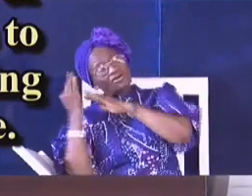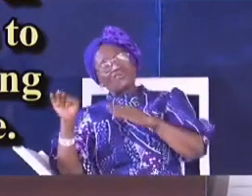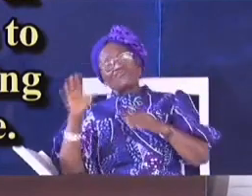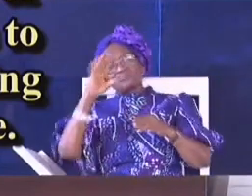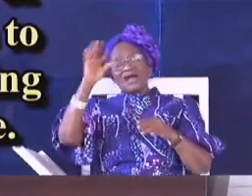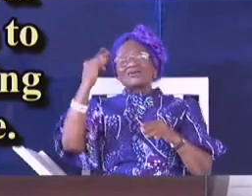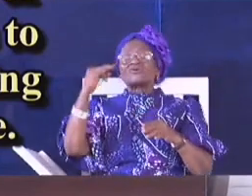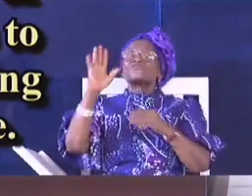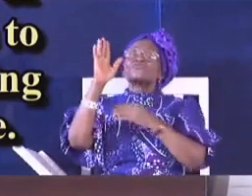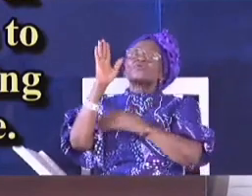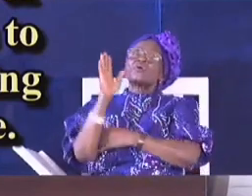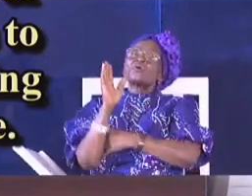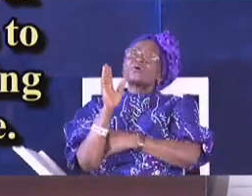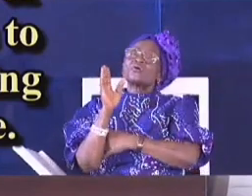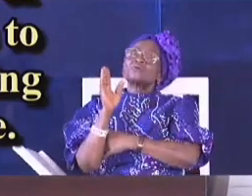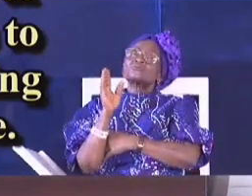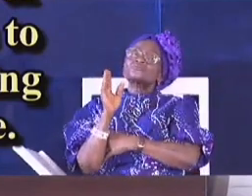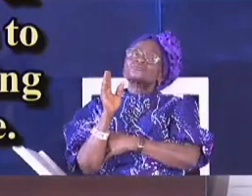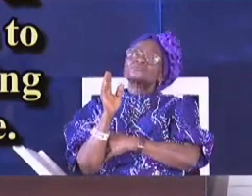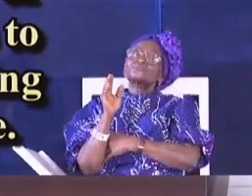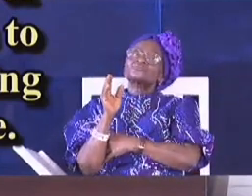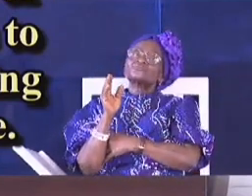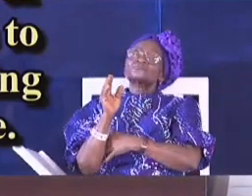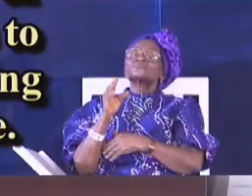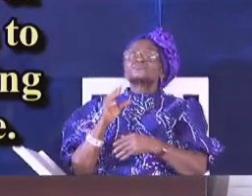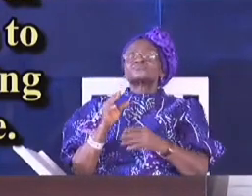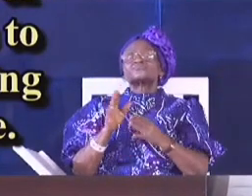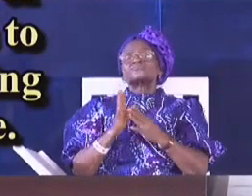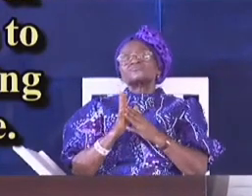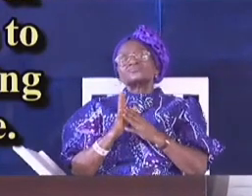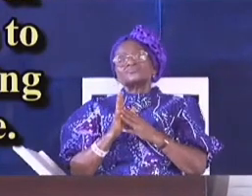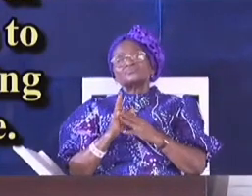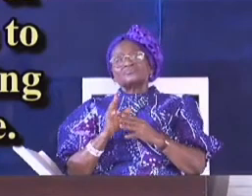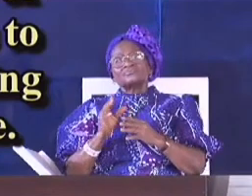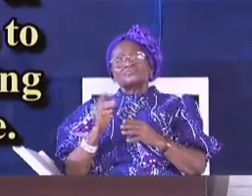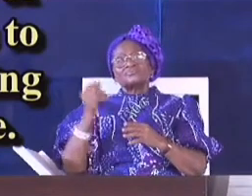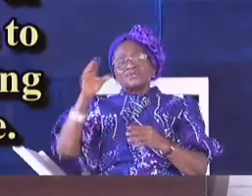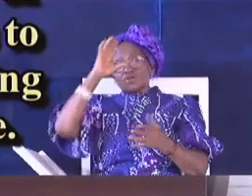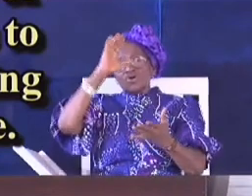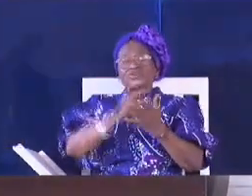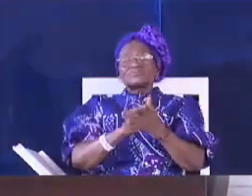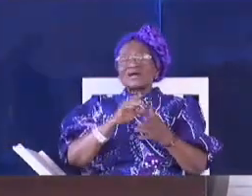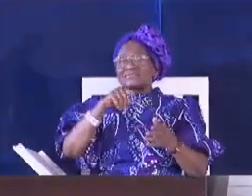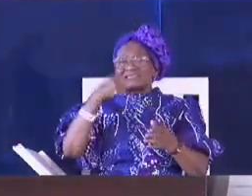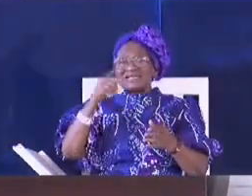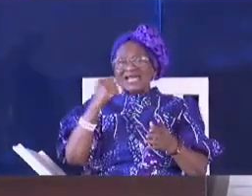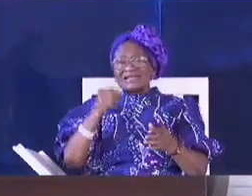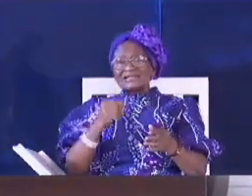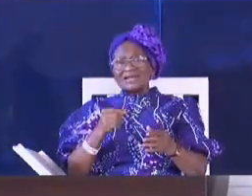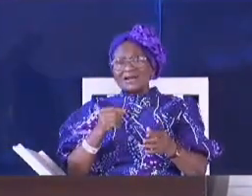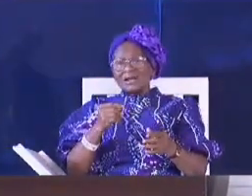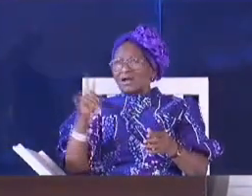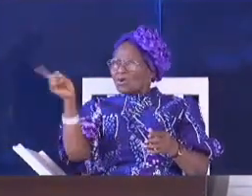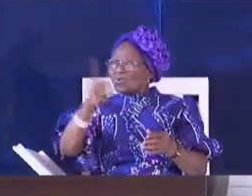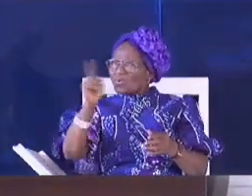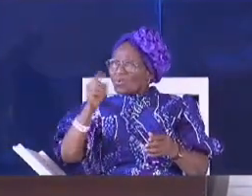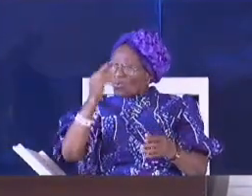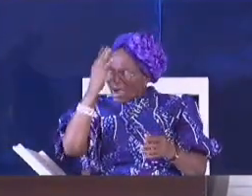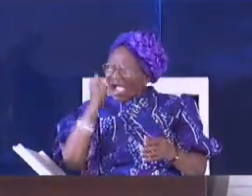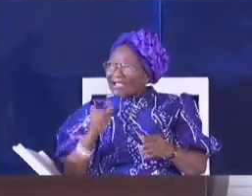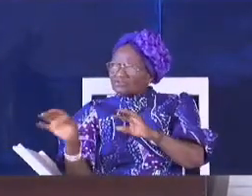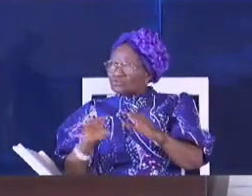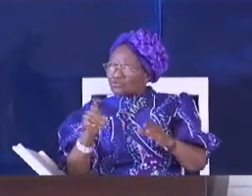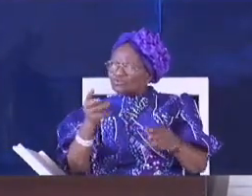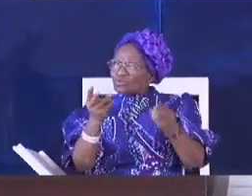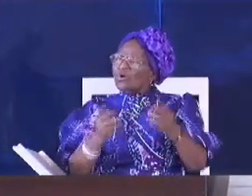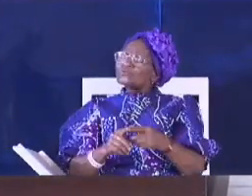and got ready to go and see the man of God. The husband said, woman, why are you going to the man of God?